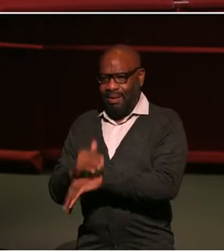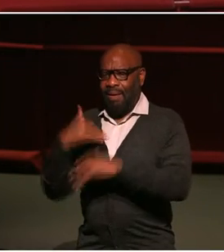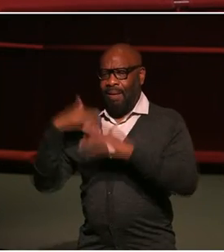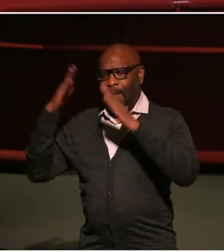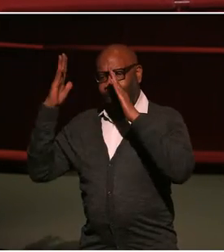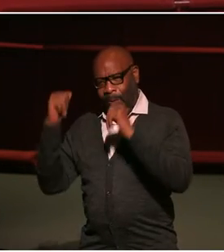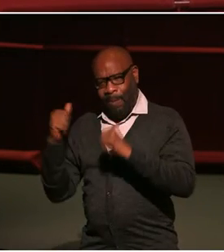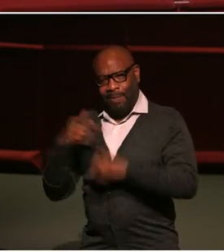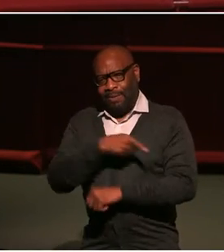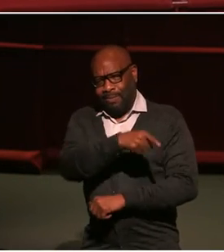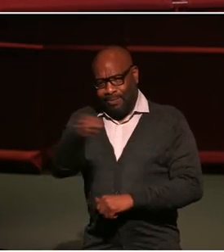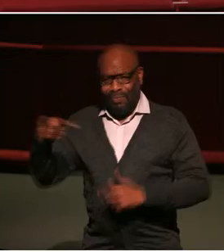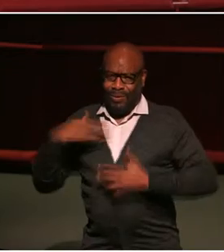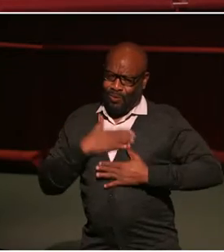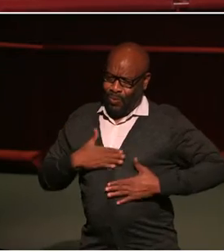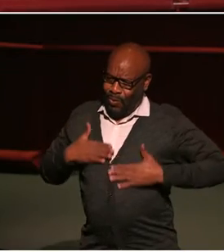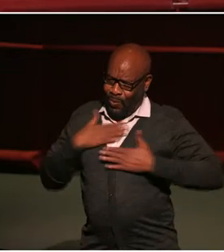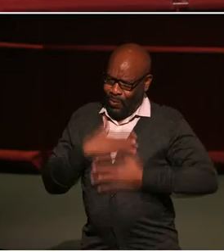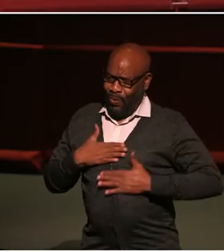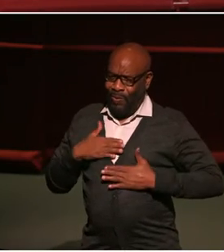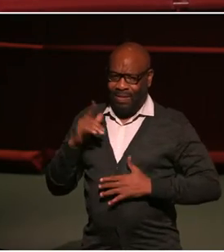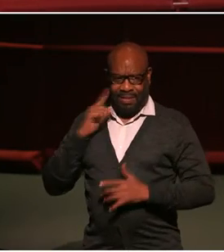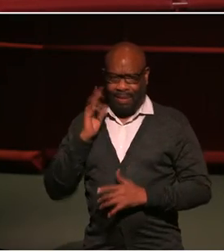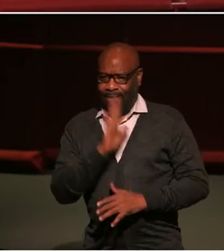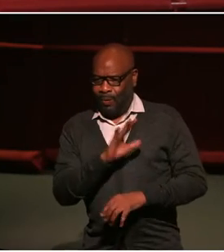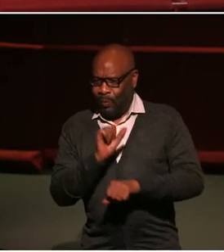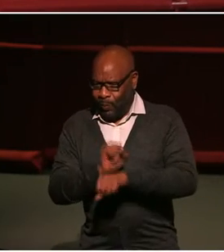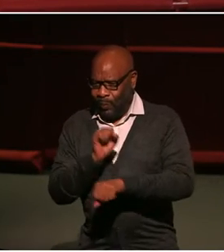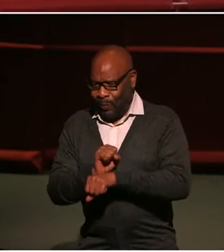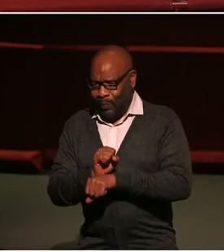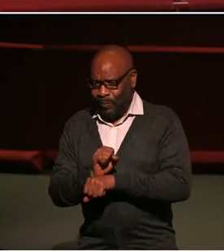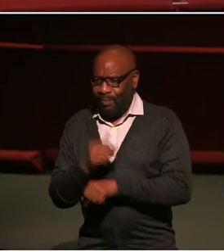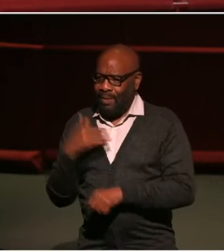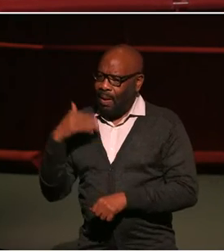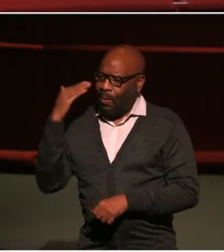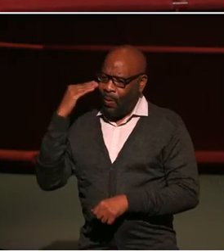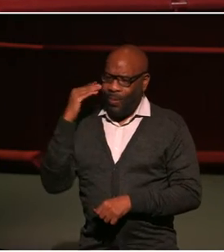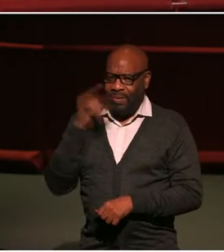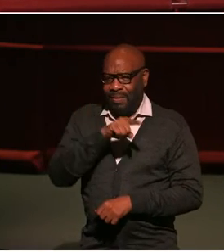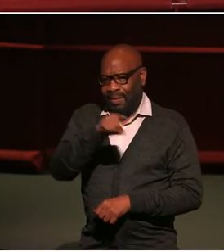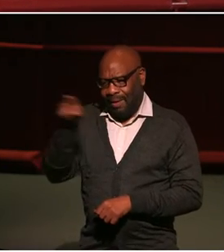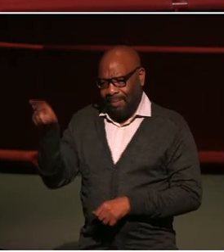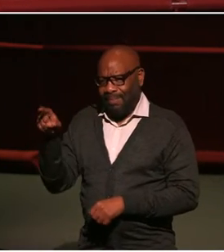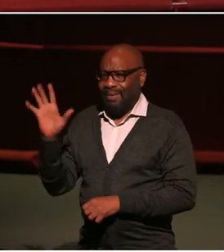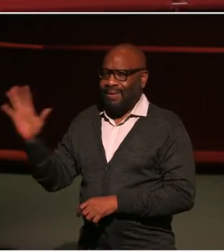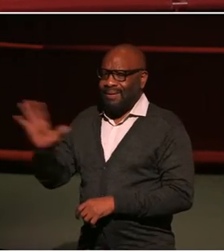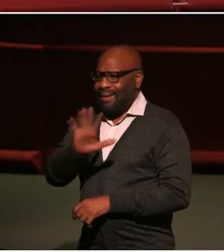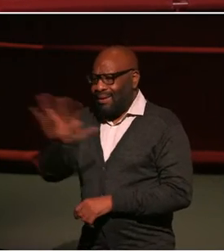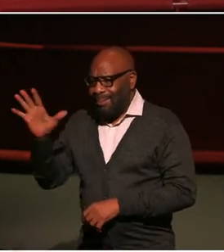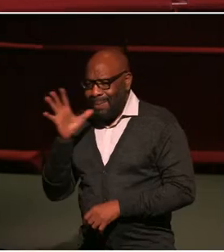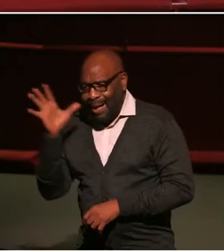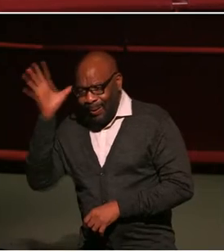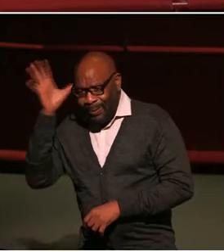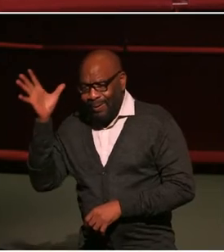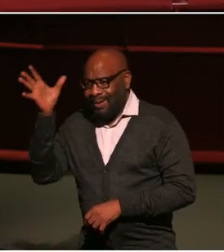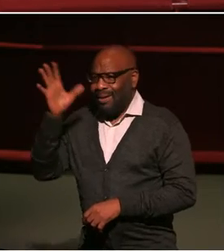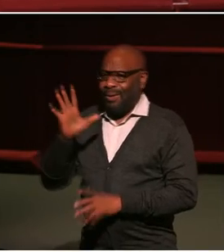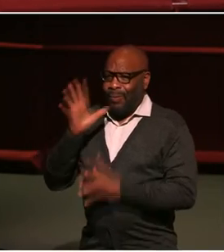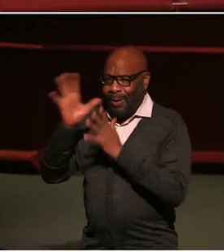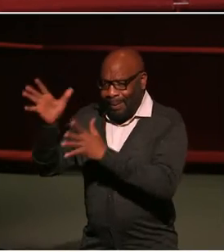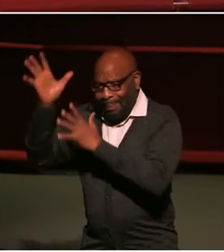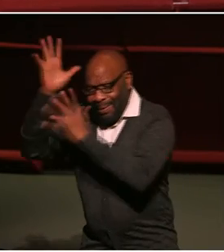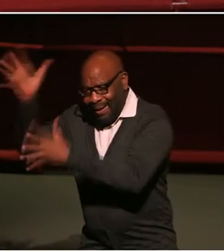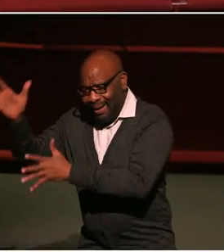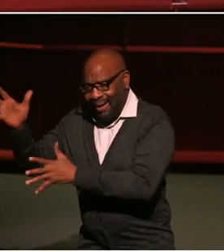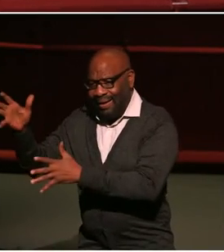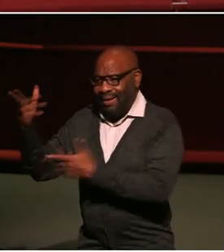them. I knew some of them, and I knew their parents and their grandparents, and I grew up with some of